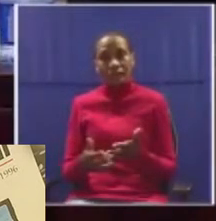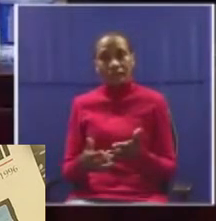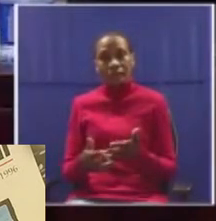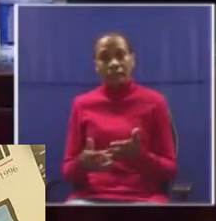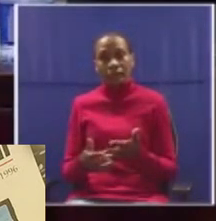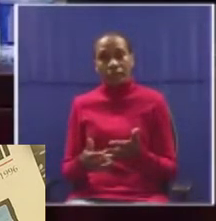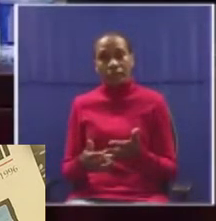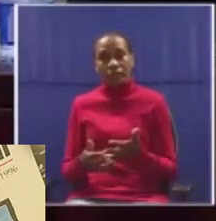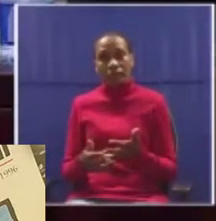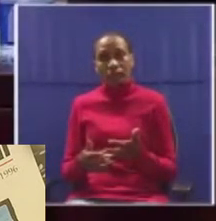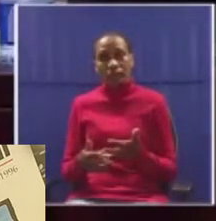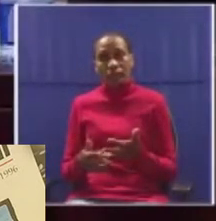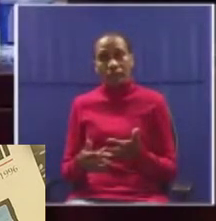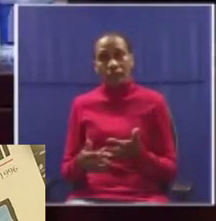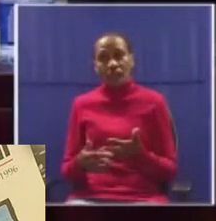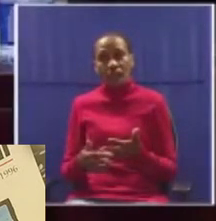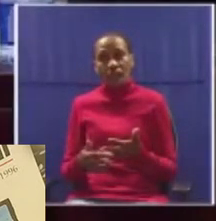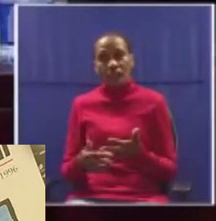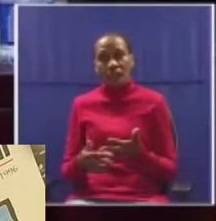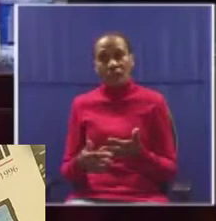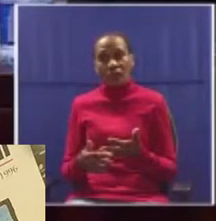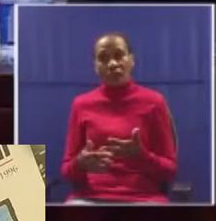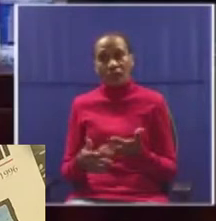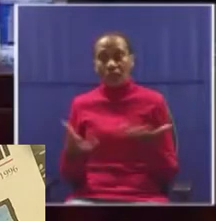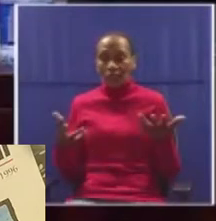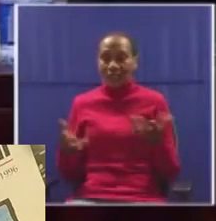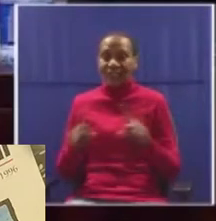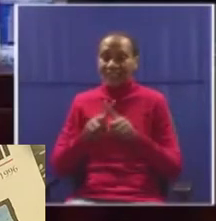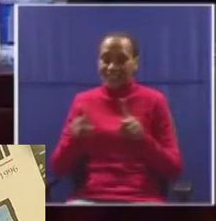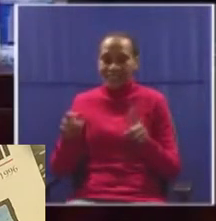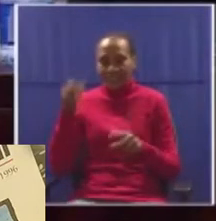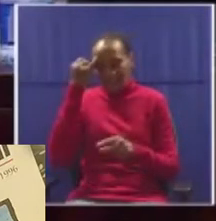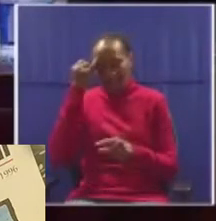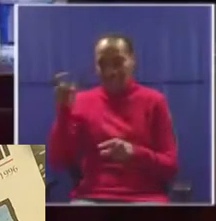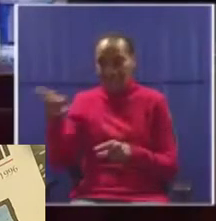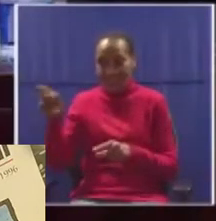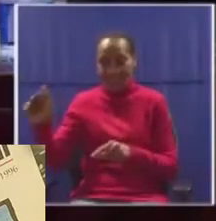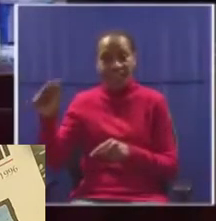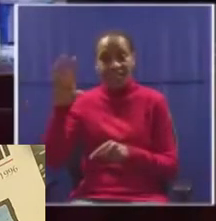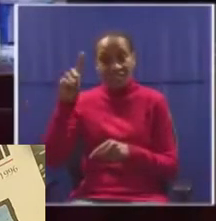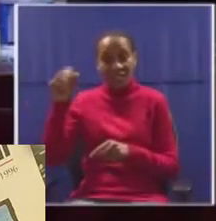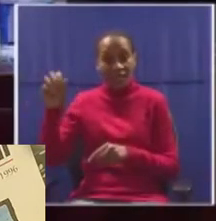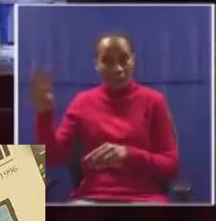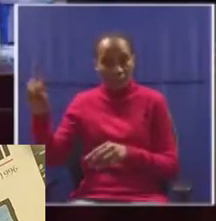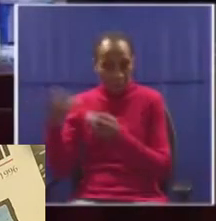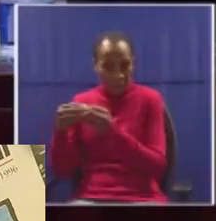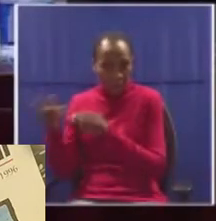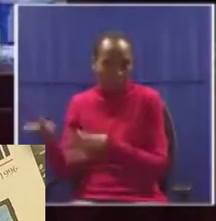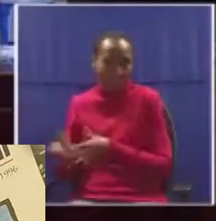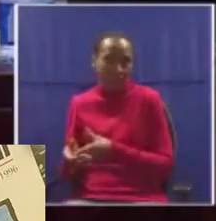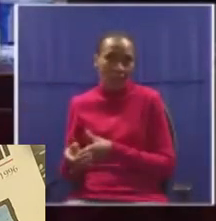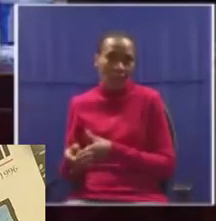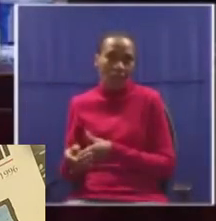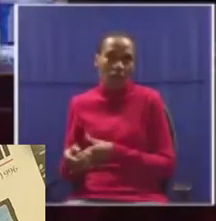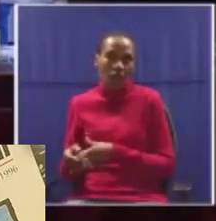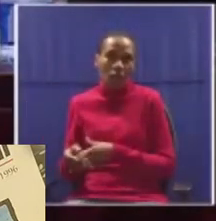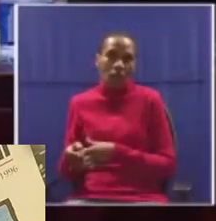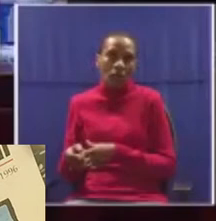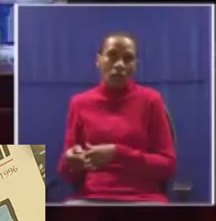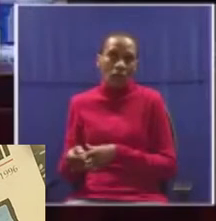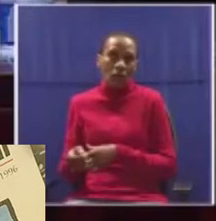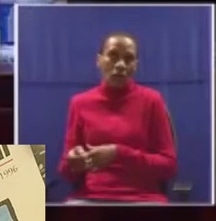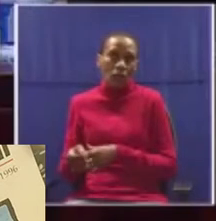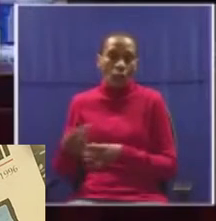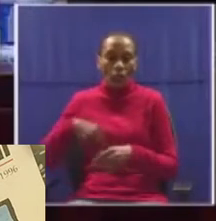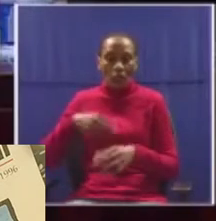far from the detached view of the sponsor of this debate dedicated and focused work